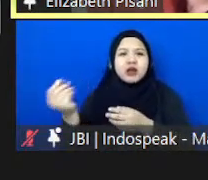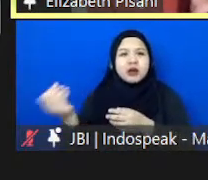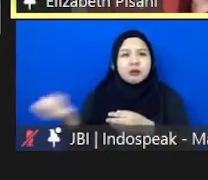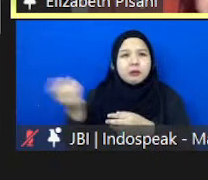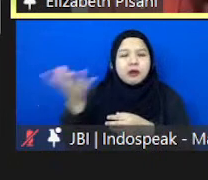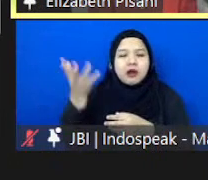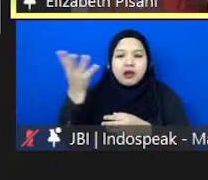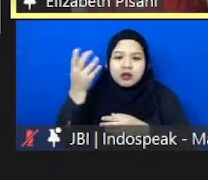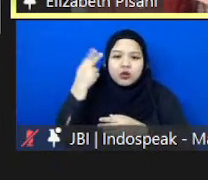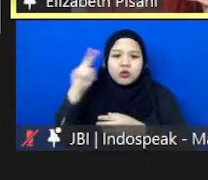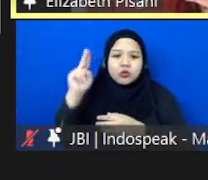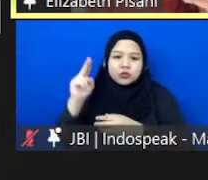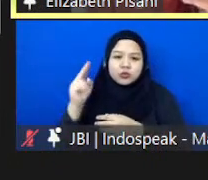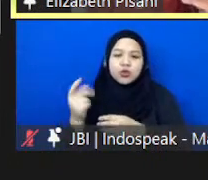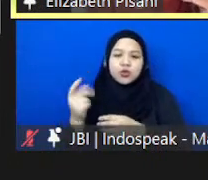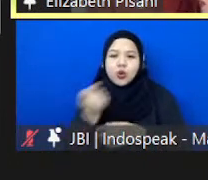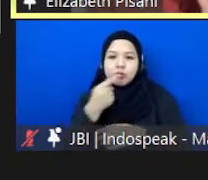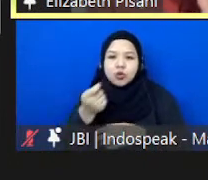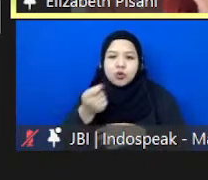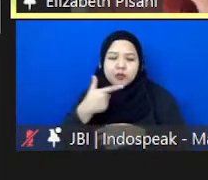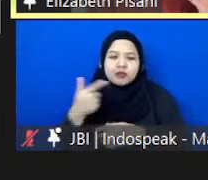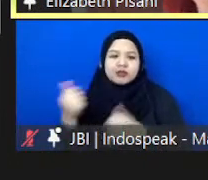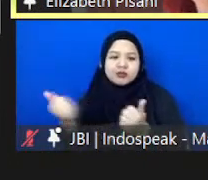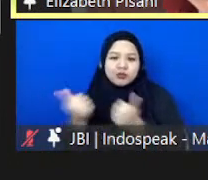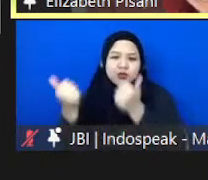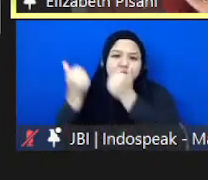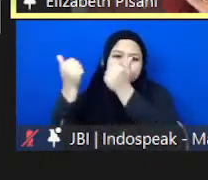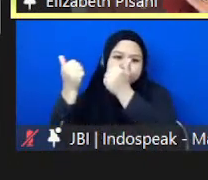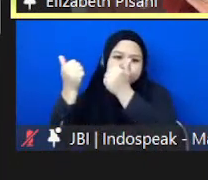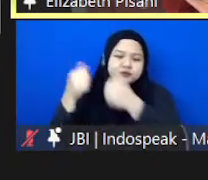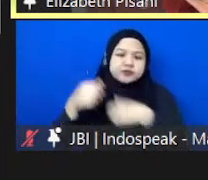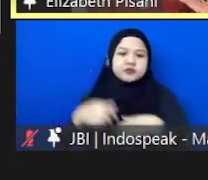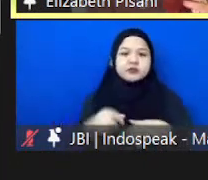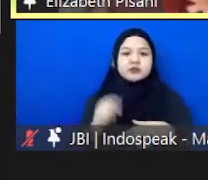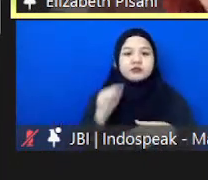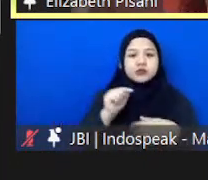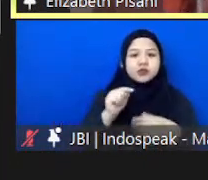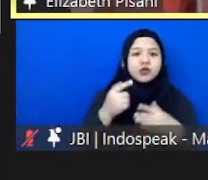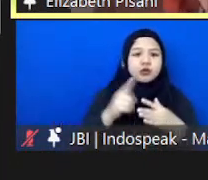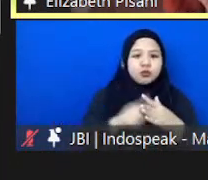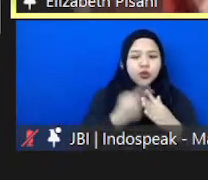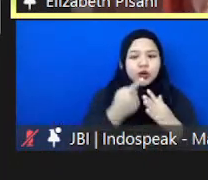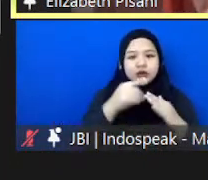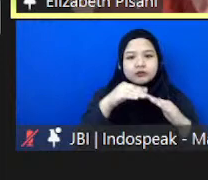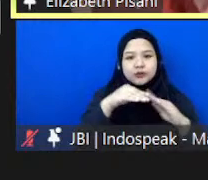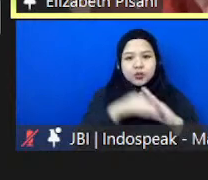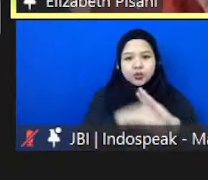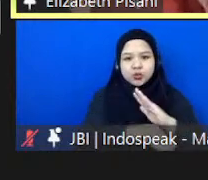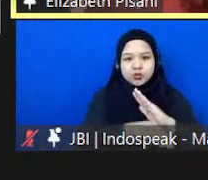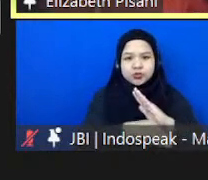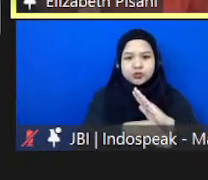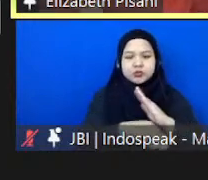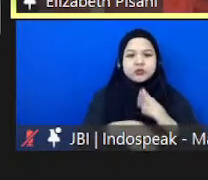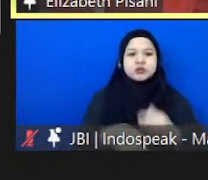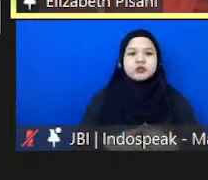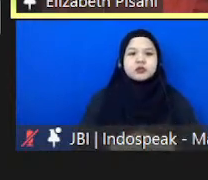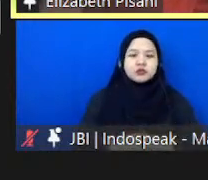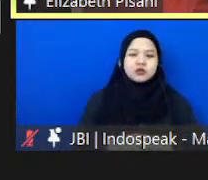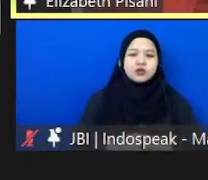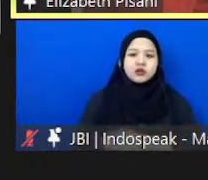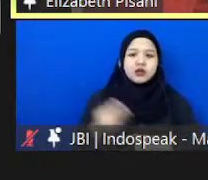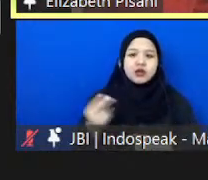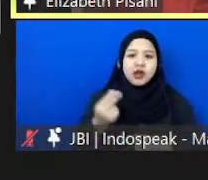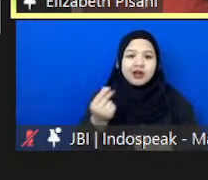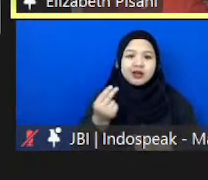market. And all of the prices have come down quite a bit. So now we had this rhetoric that was prices are too